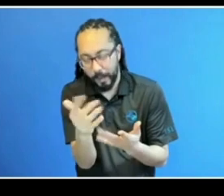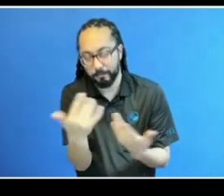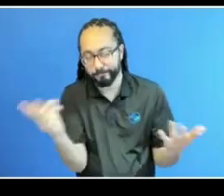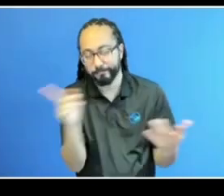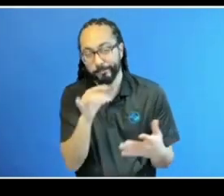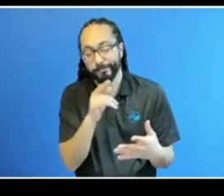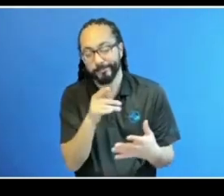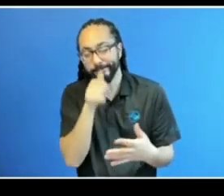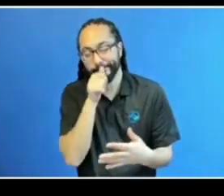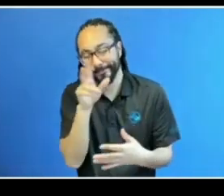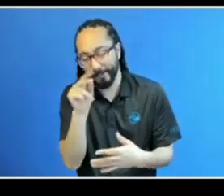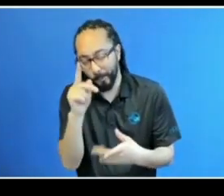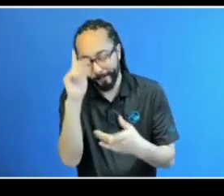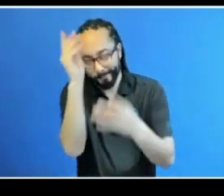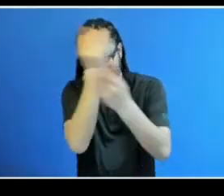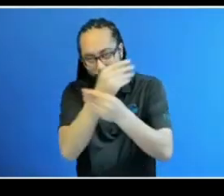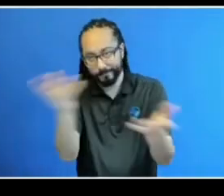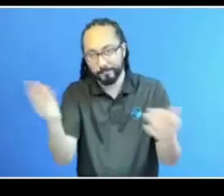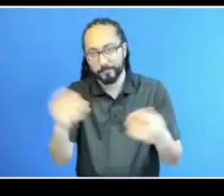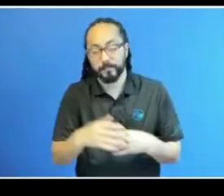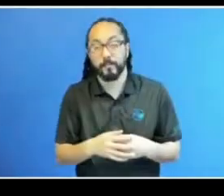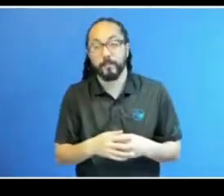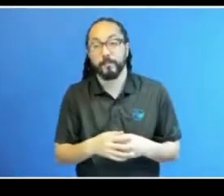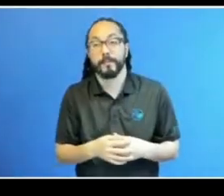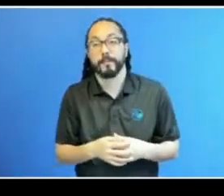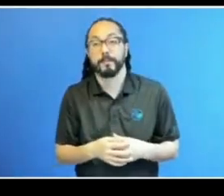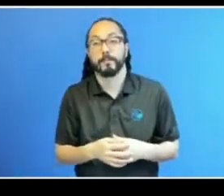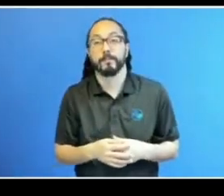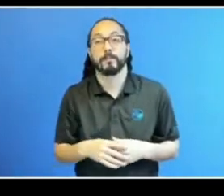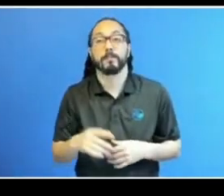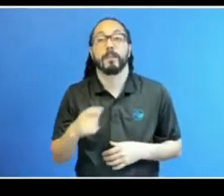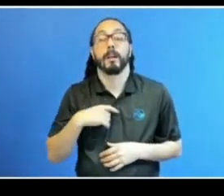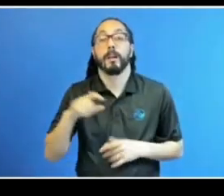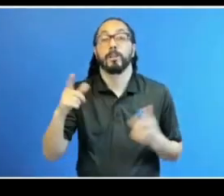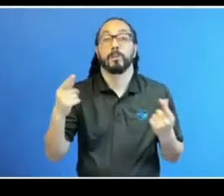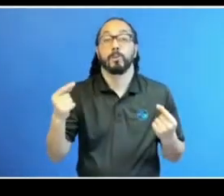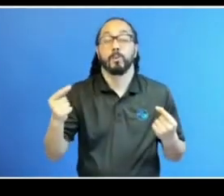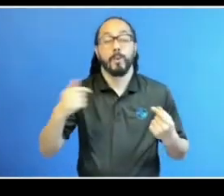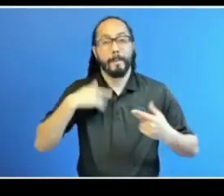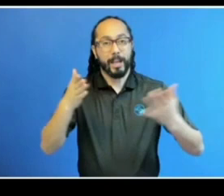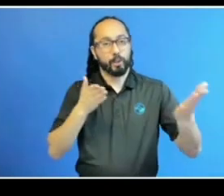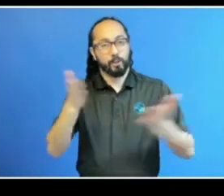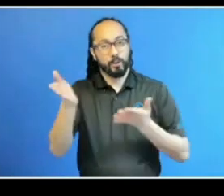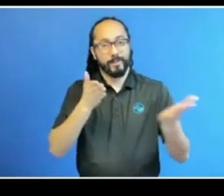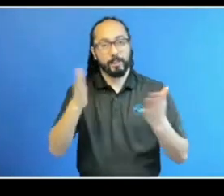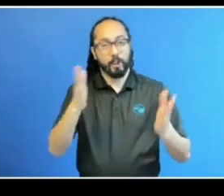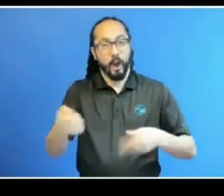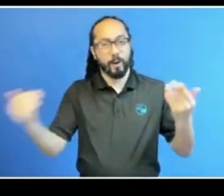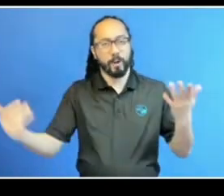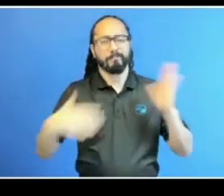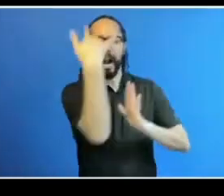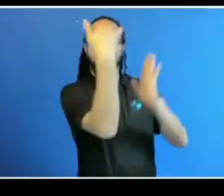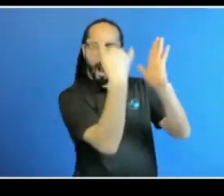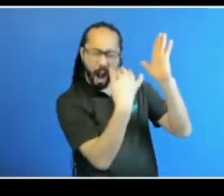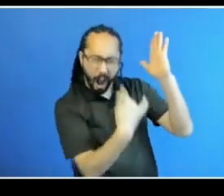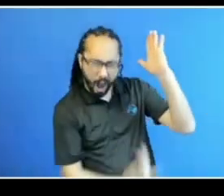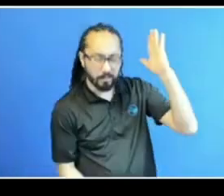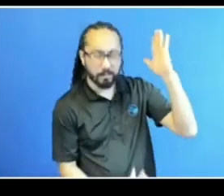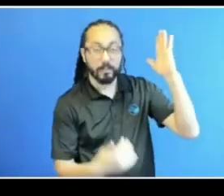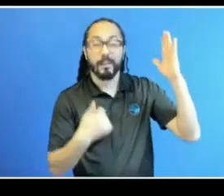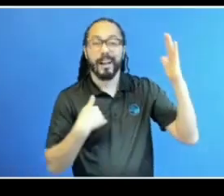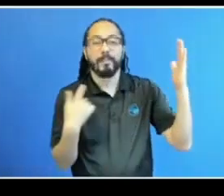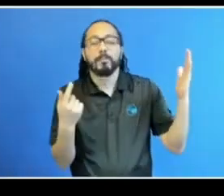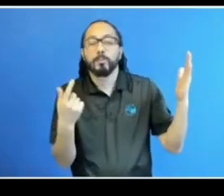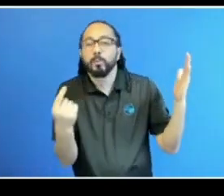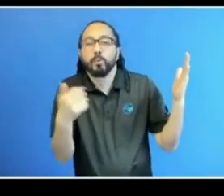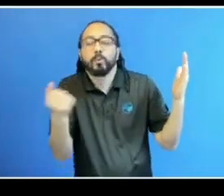for me, when I realized that I needed to remove some of the services that I was offering, I was trying to do too much for one. I